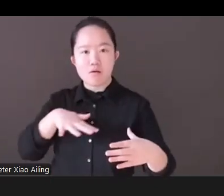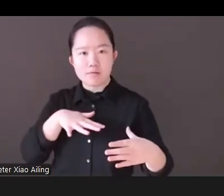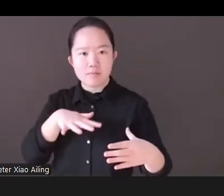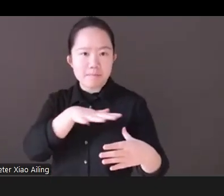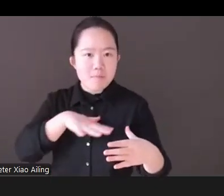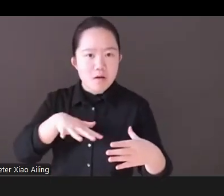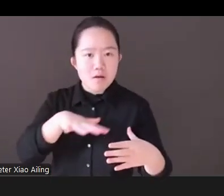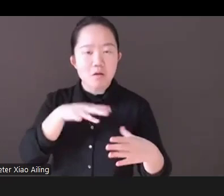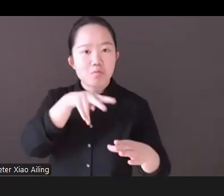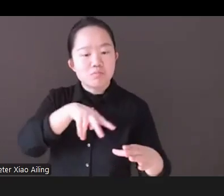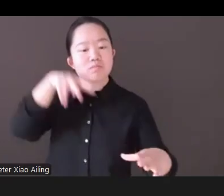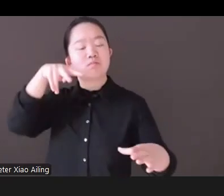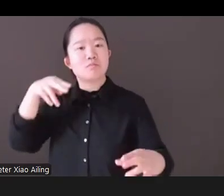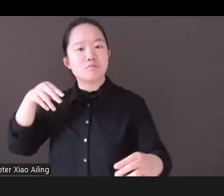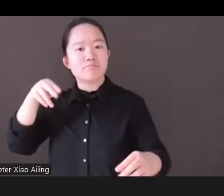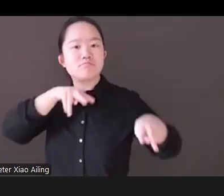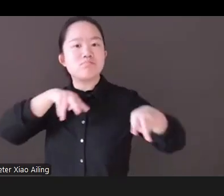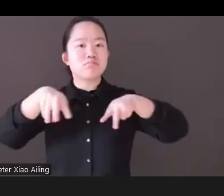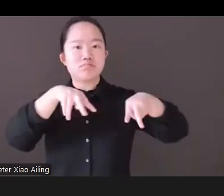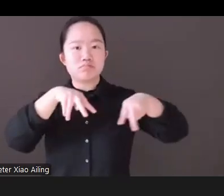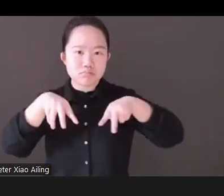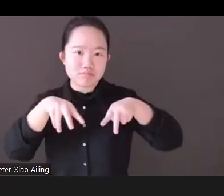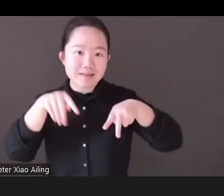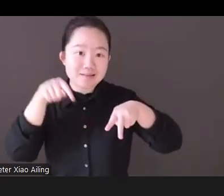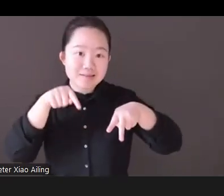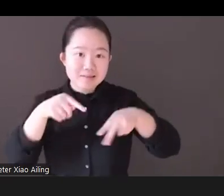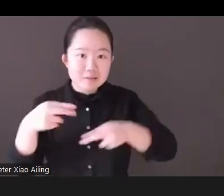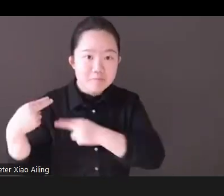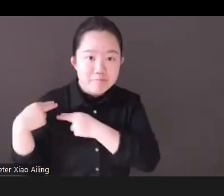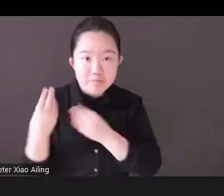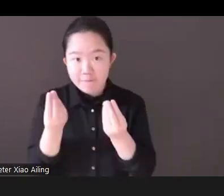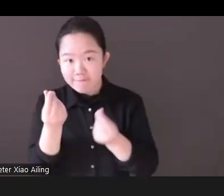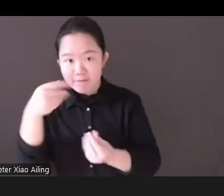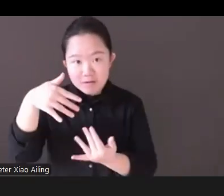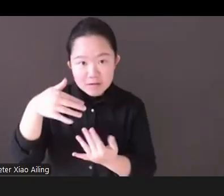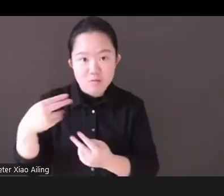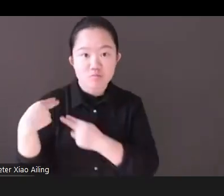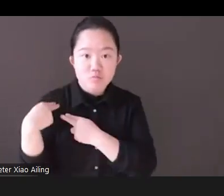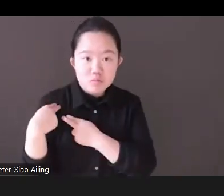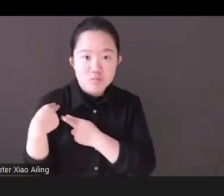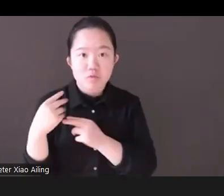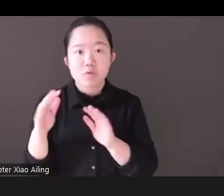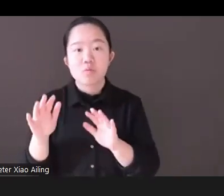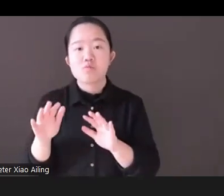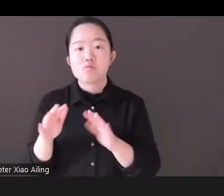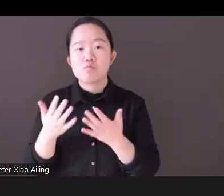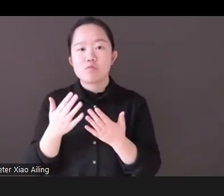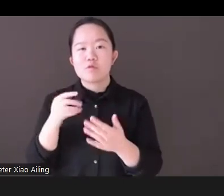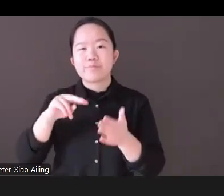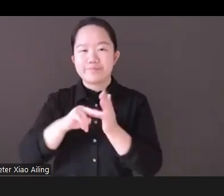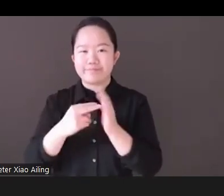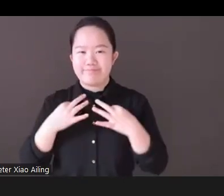services. Minister of Culture, that's responsible for public information publication. Minister of Environment,